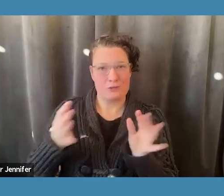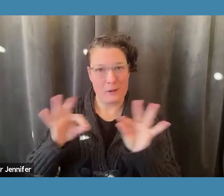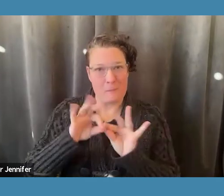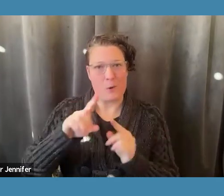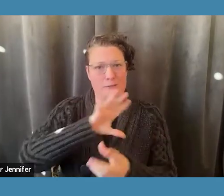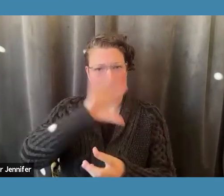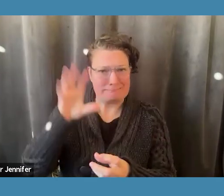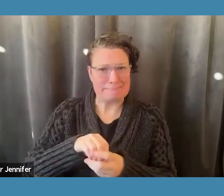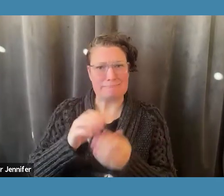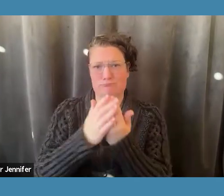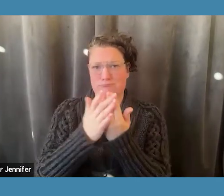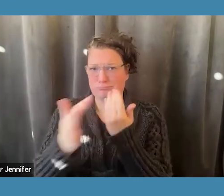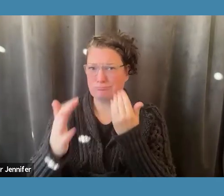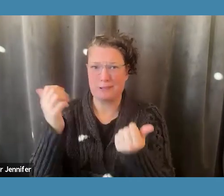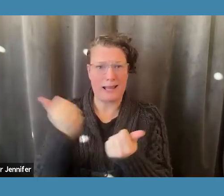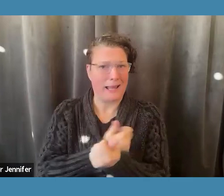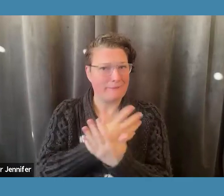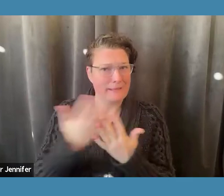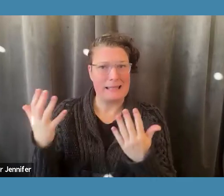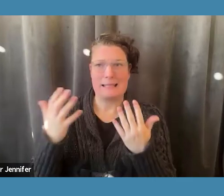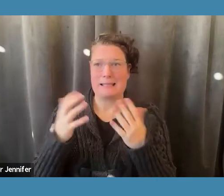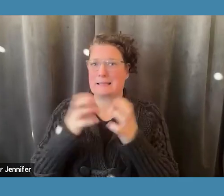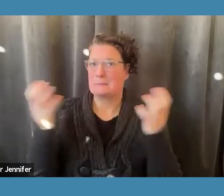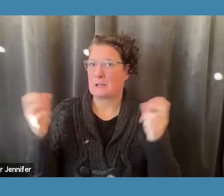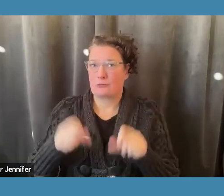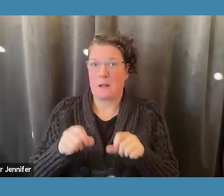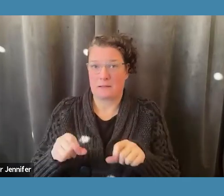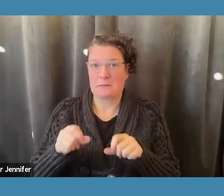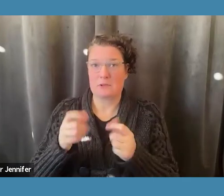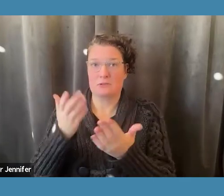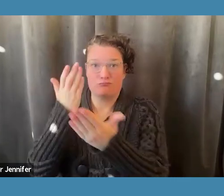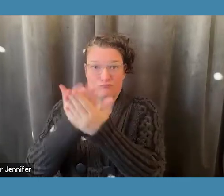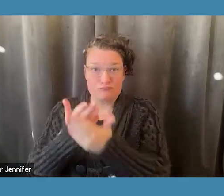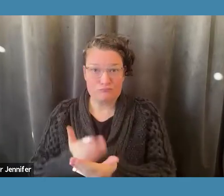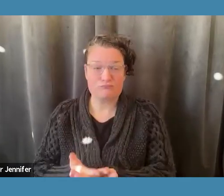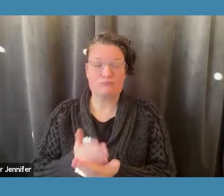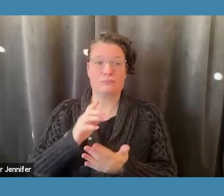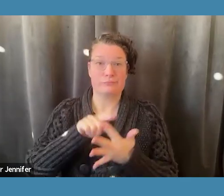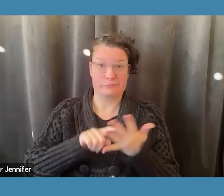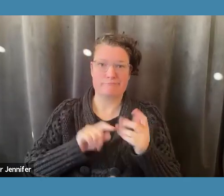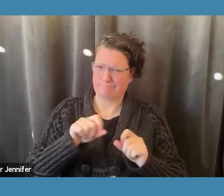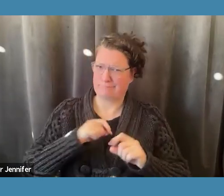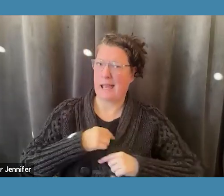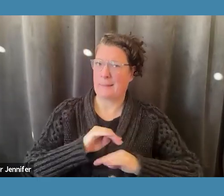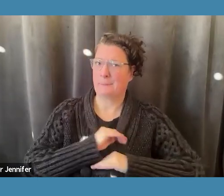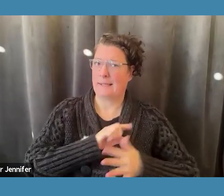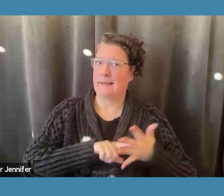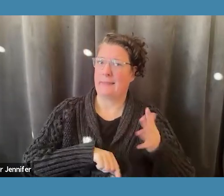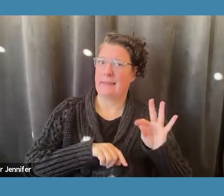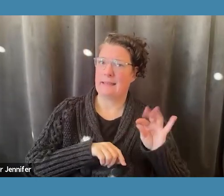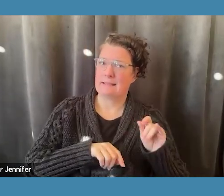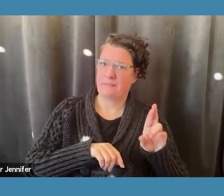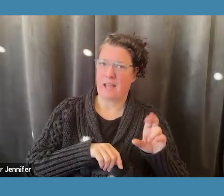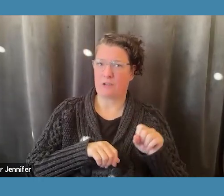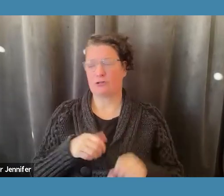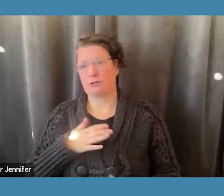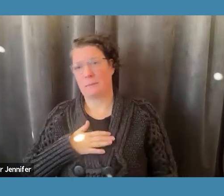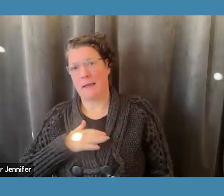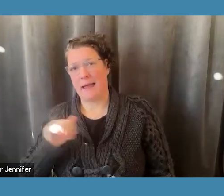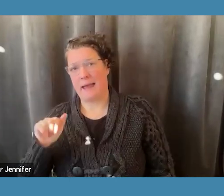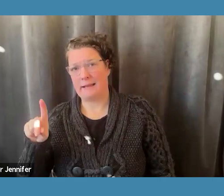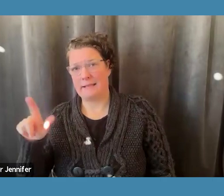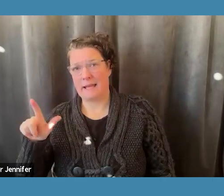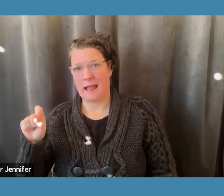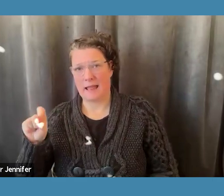far as your supporting documentation, proving your factors or proving your ADLs are impacted or whatever, depending